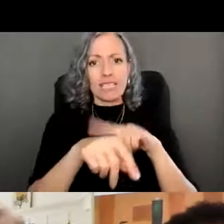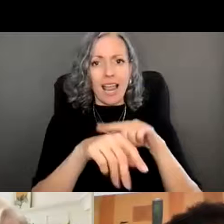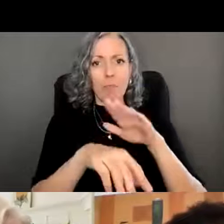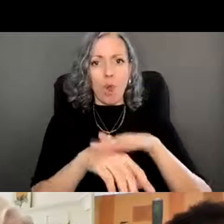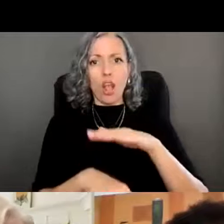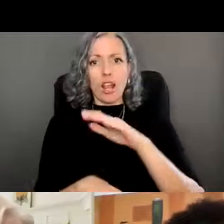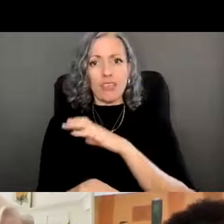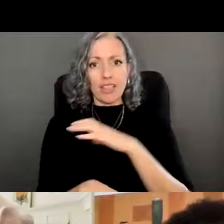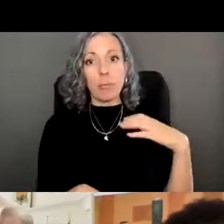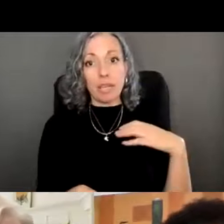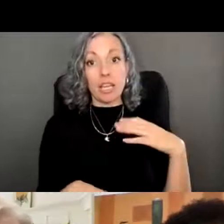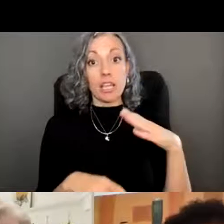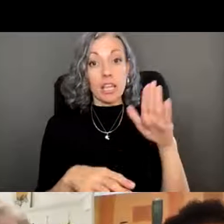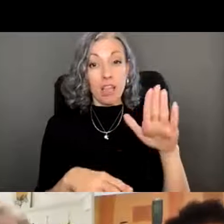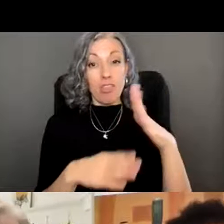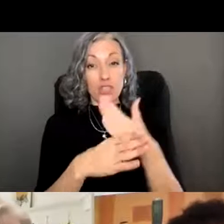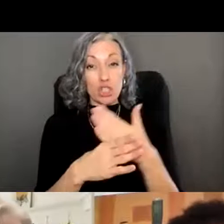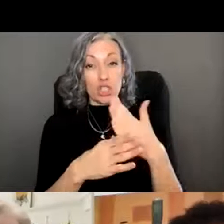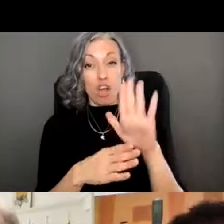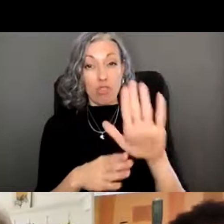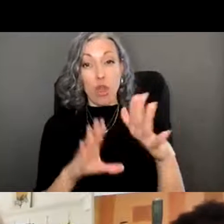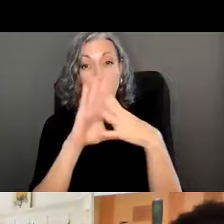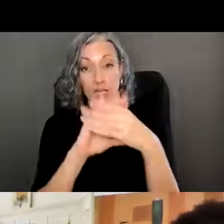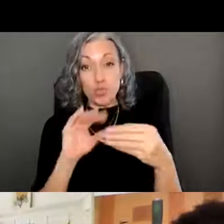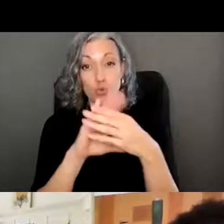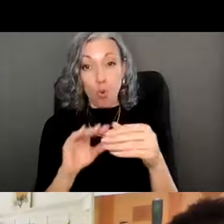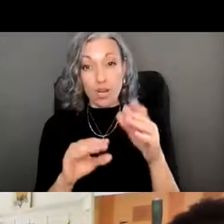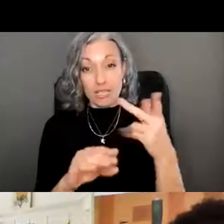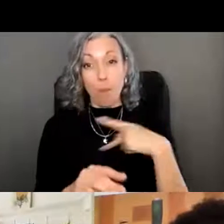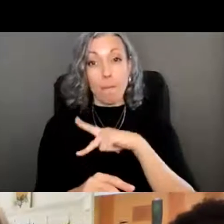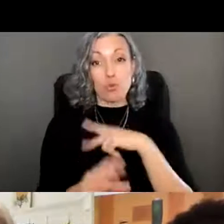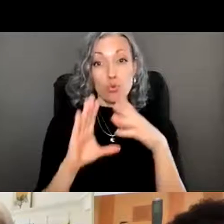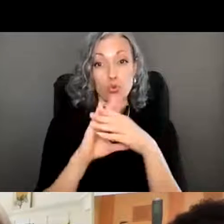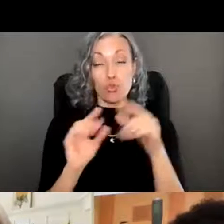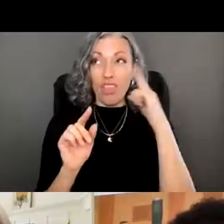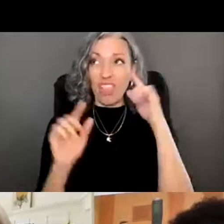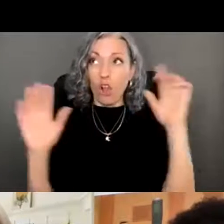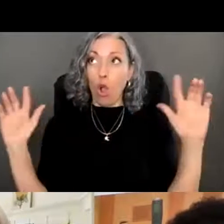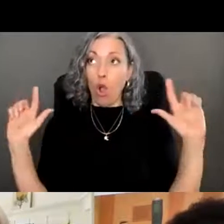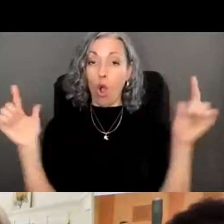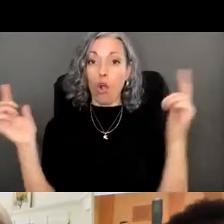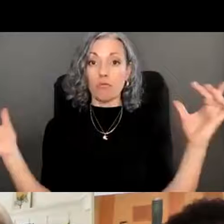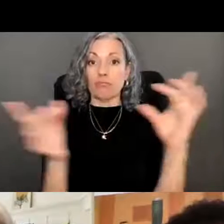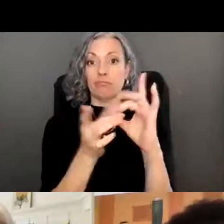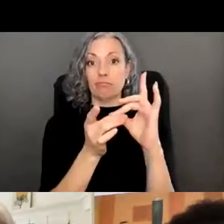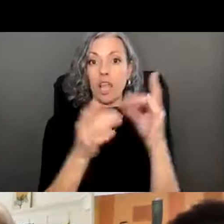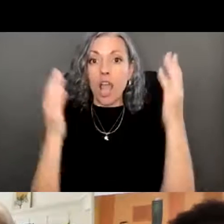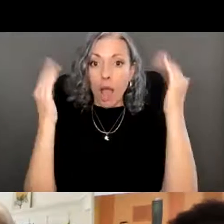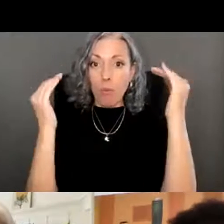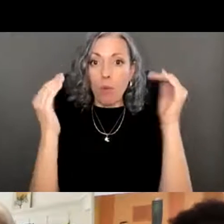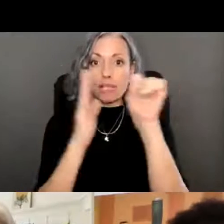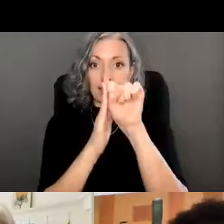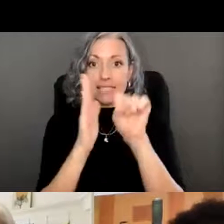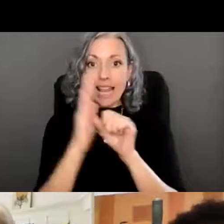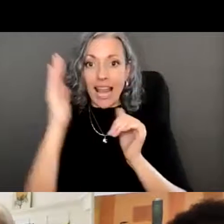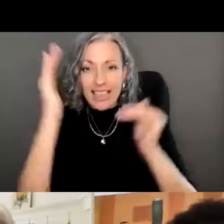sharing their personal experience, because I think it all come together. And I'm just hoping that the state level really look at